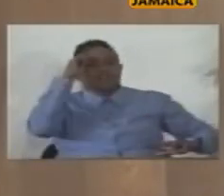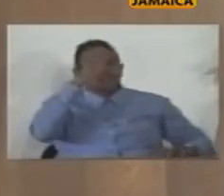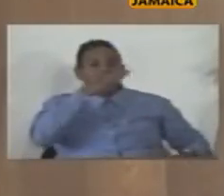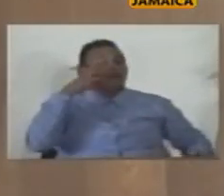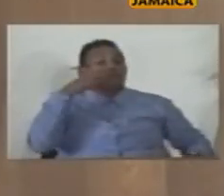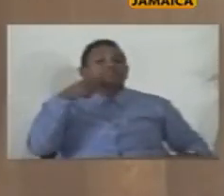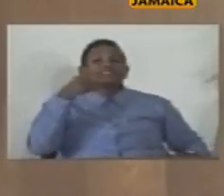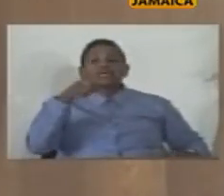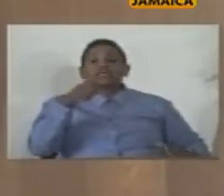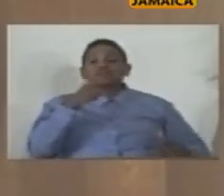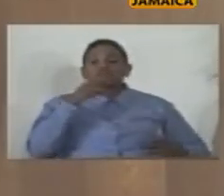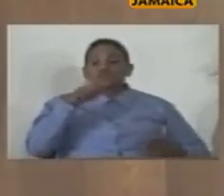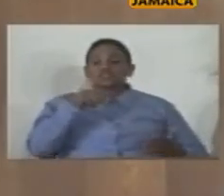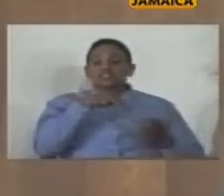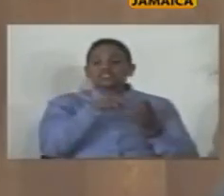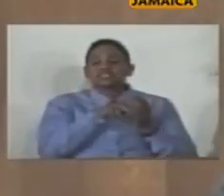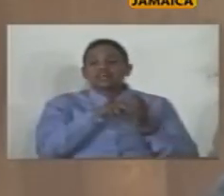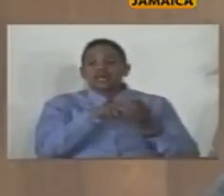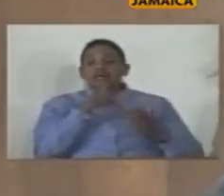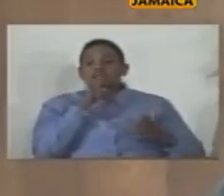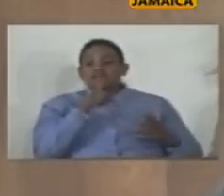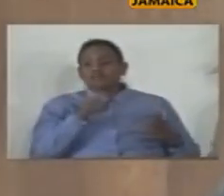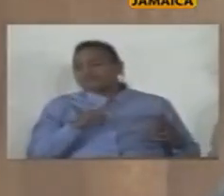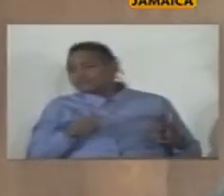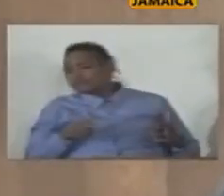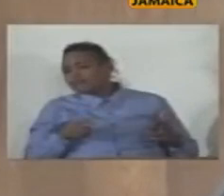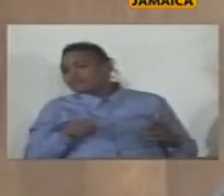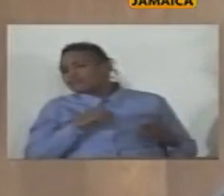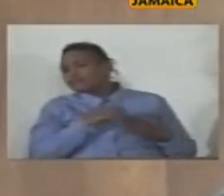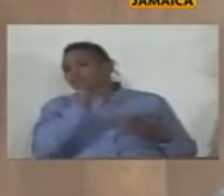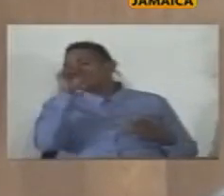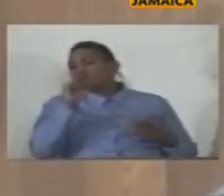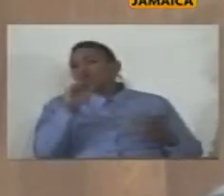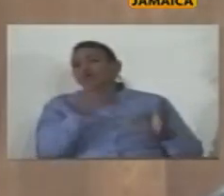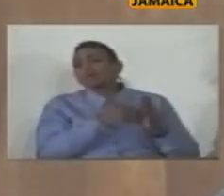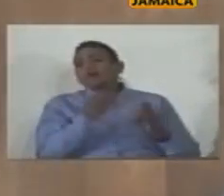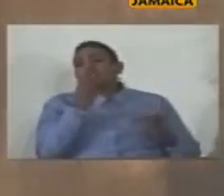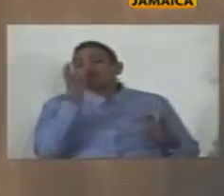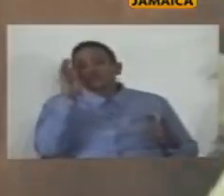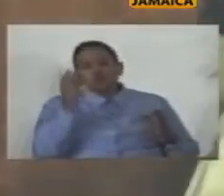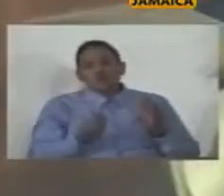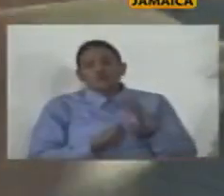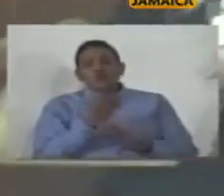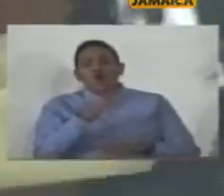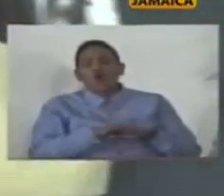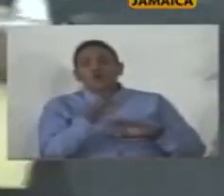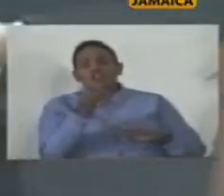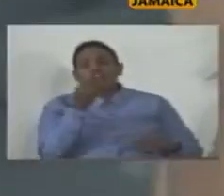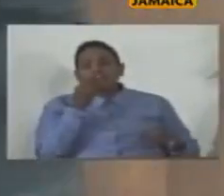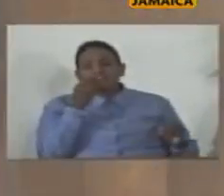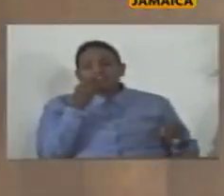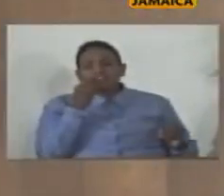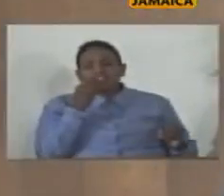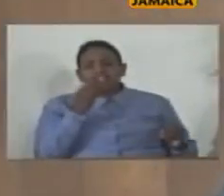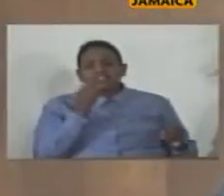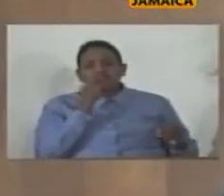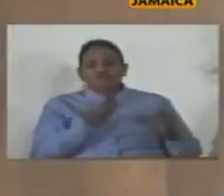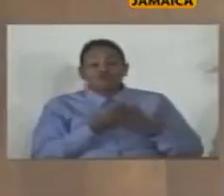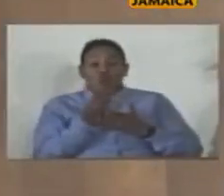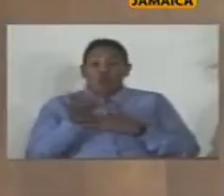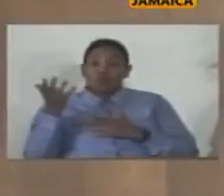while in the Bossa property in South Manchester, food will grow on your feet. Such is the fertility of the